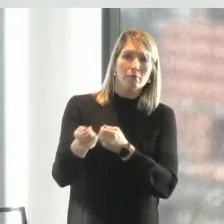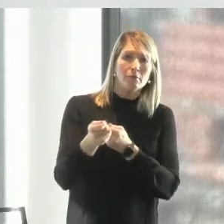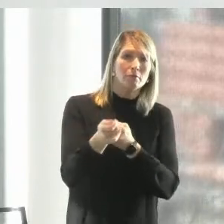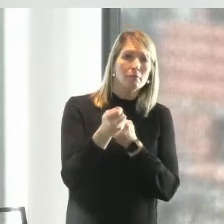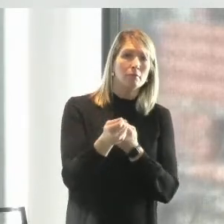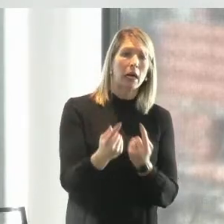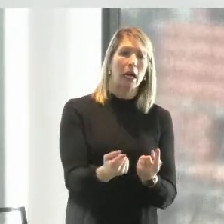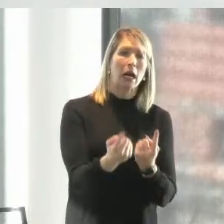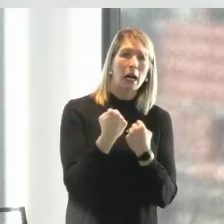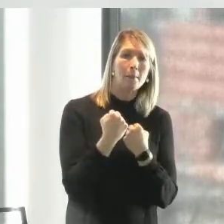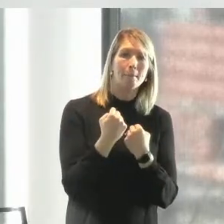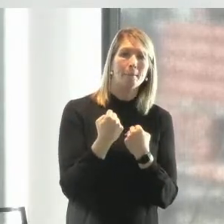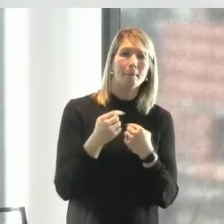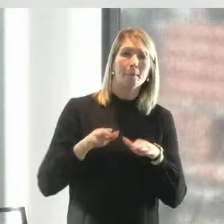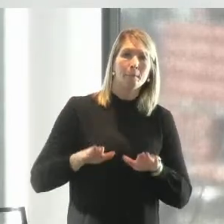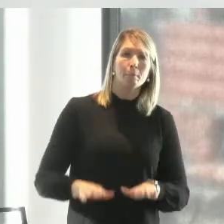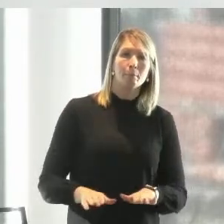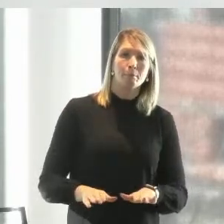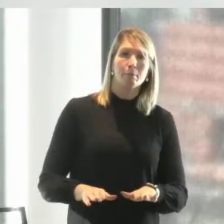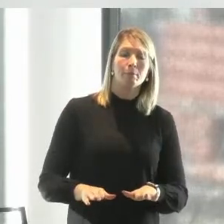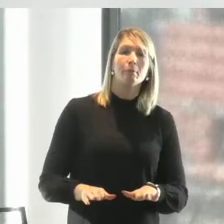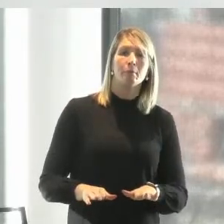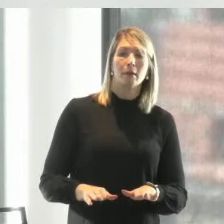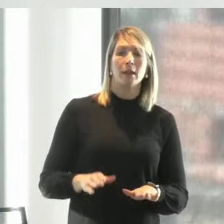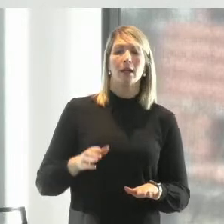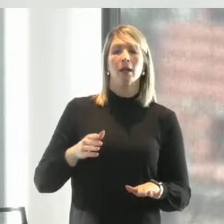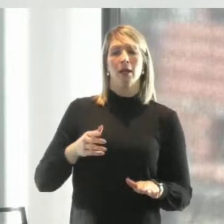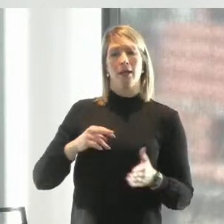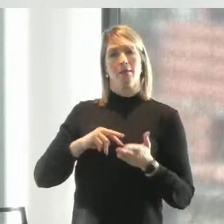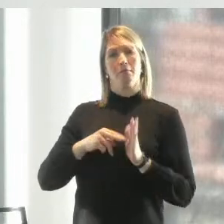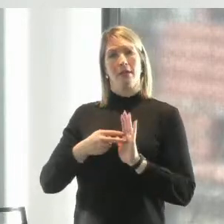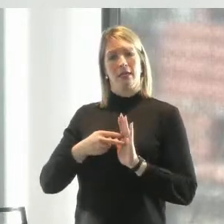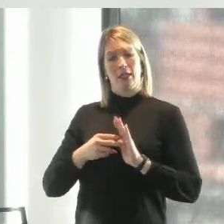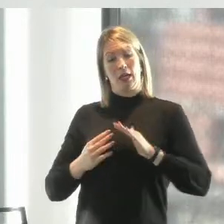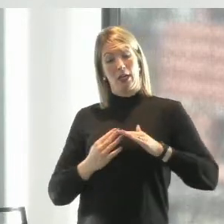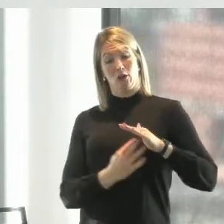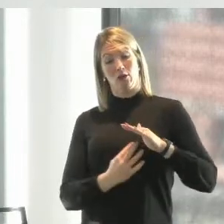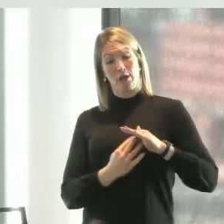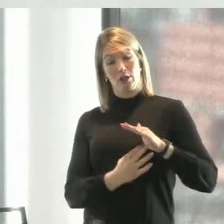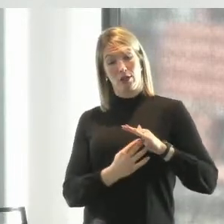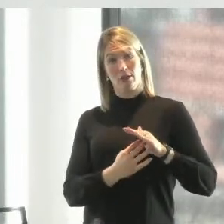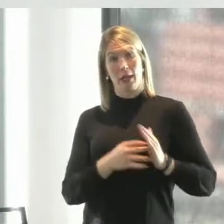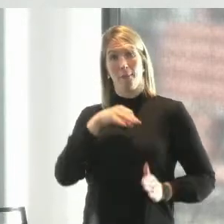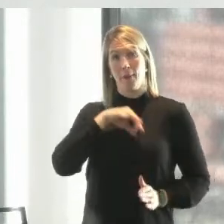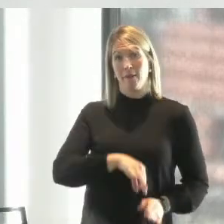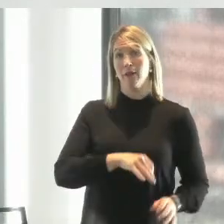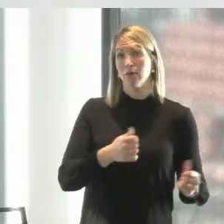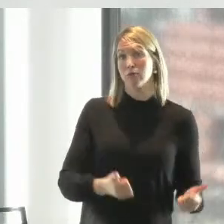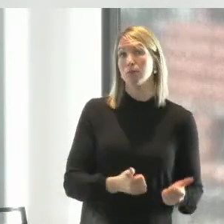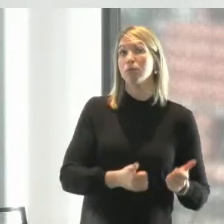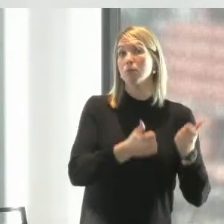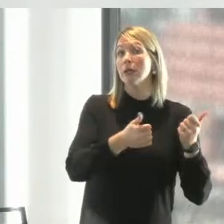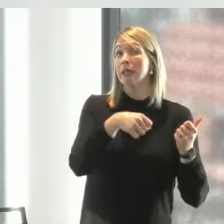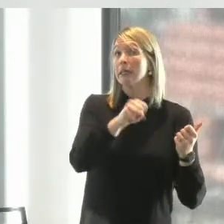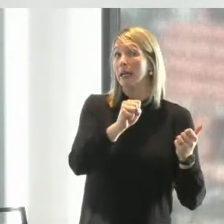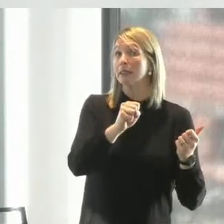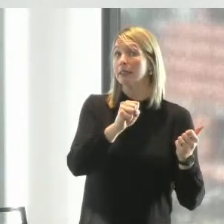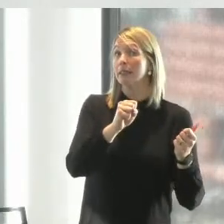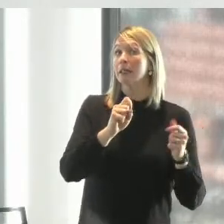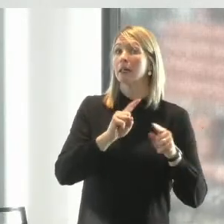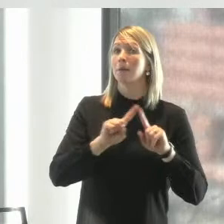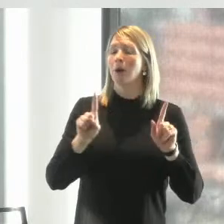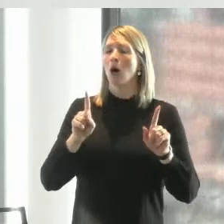nurturing, and responsive to the benefits of immigration, allow me to be clear that we have